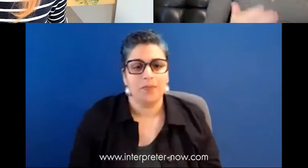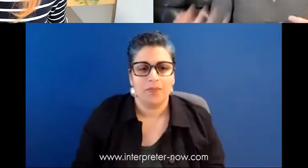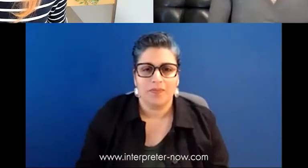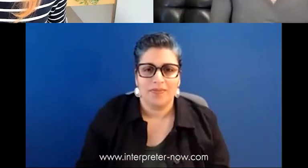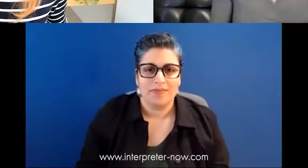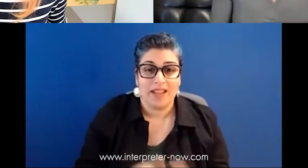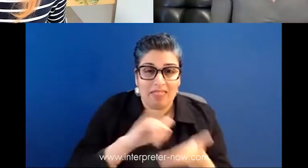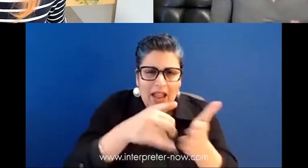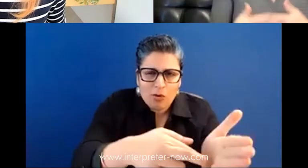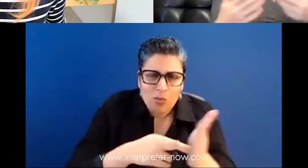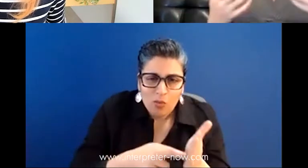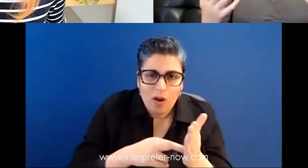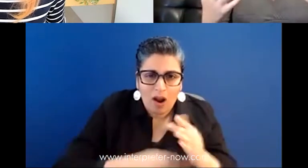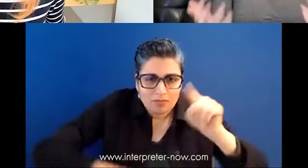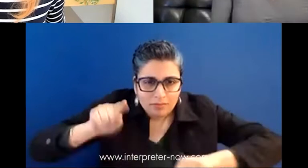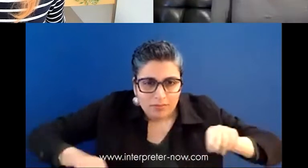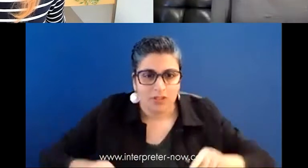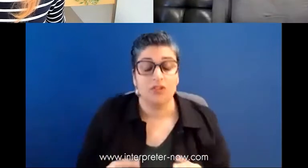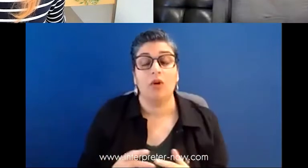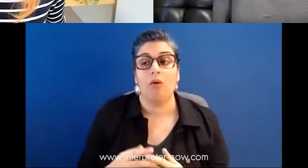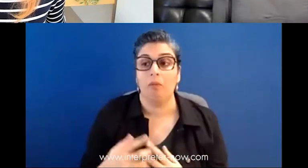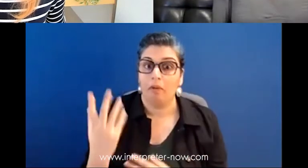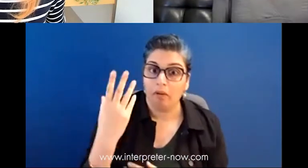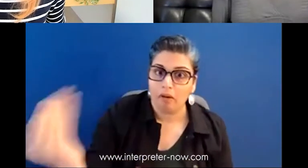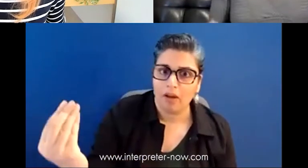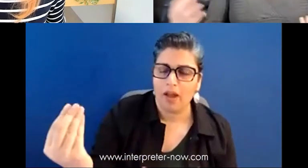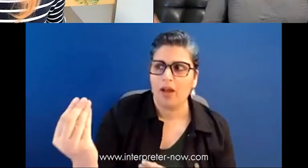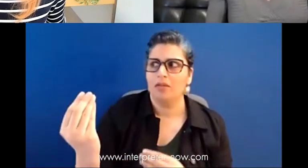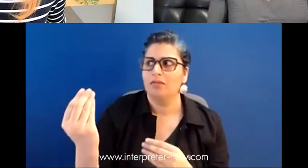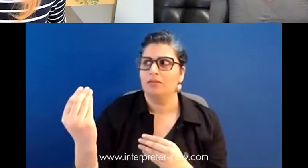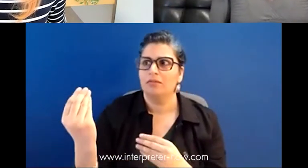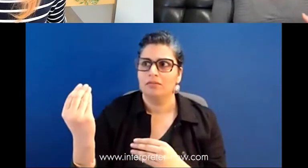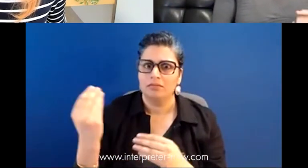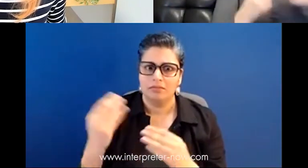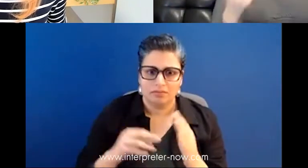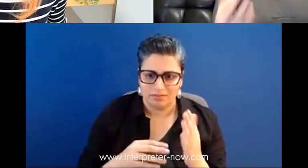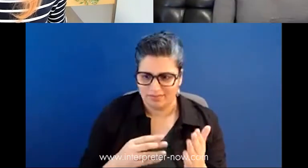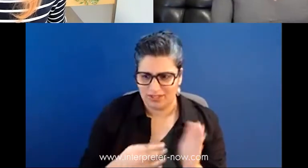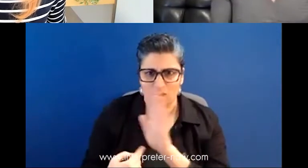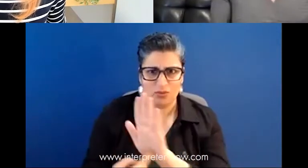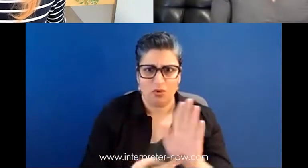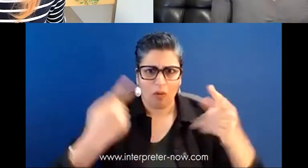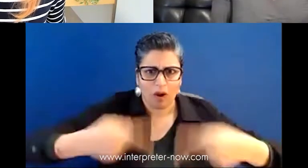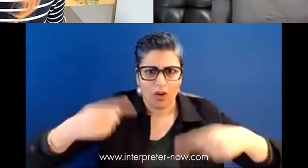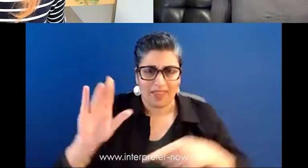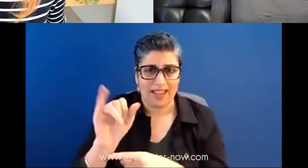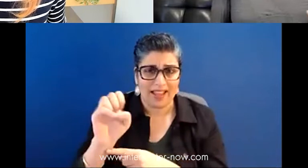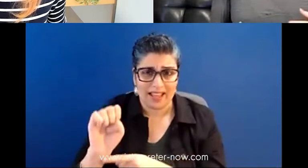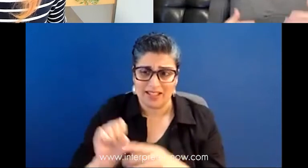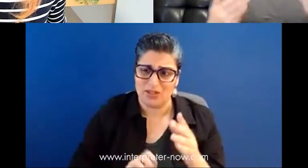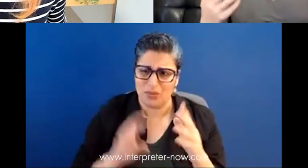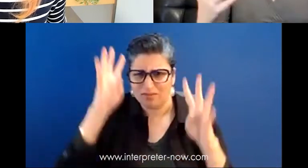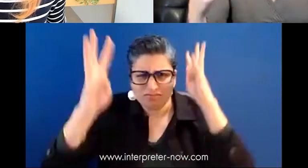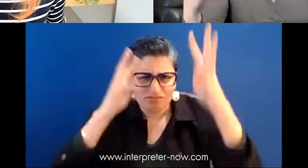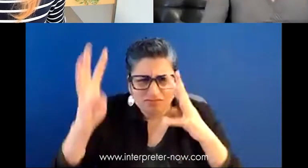it's been easy to go out and build this case. We invent more, we generate more economic activity,